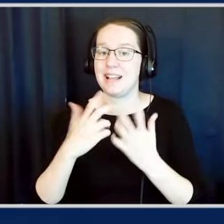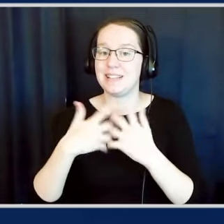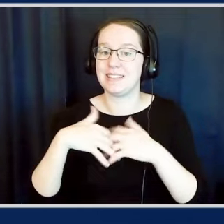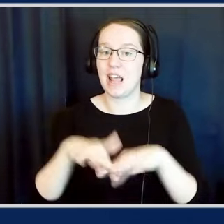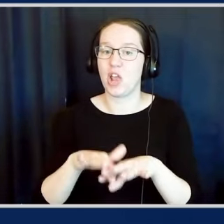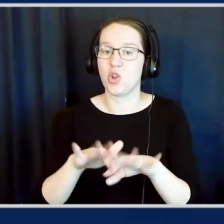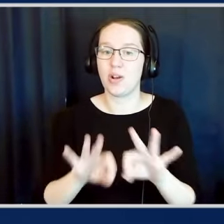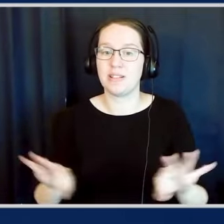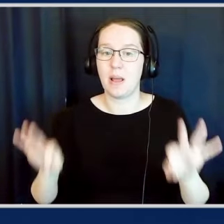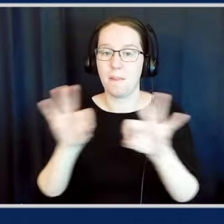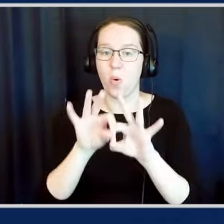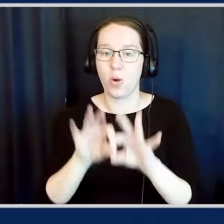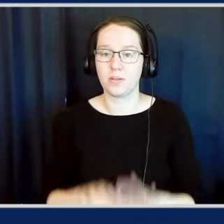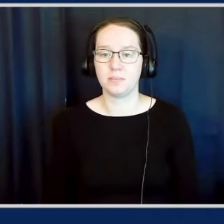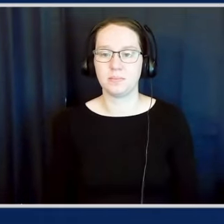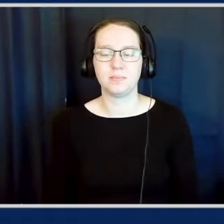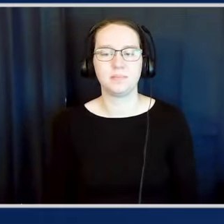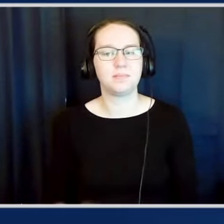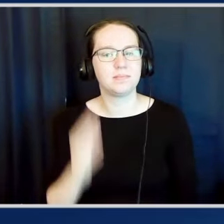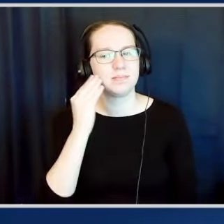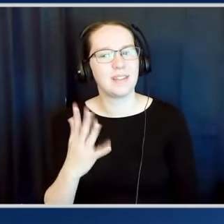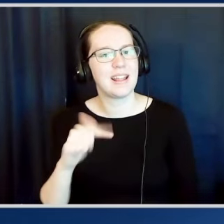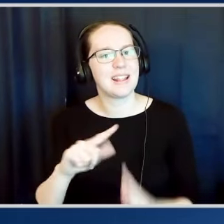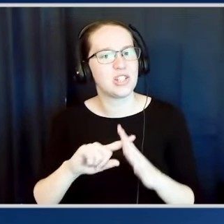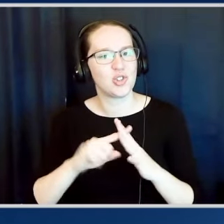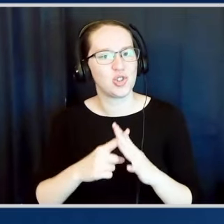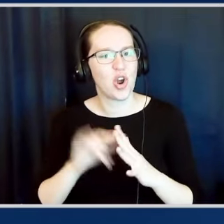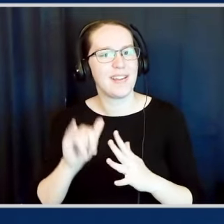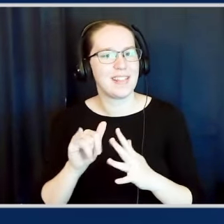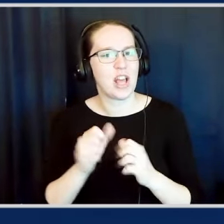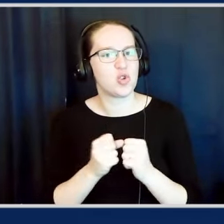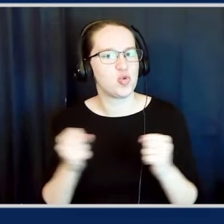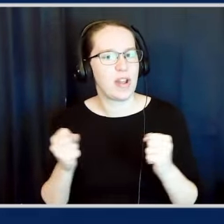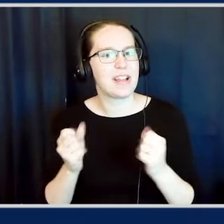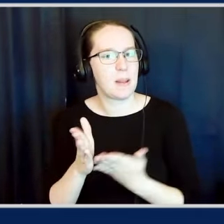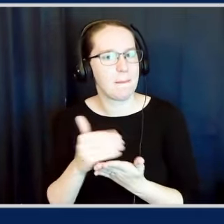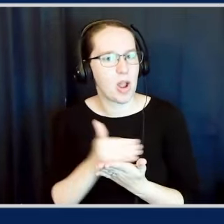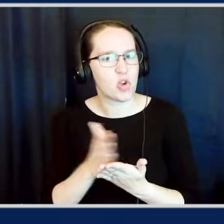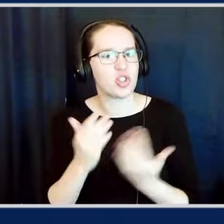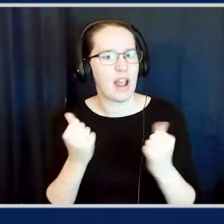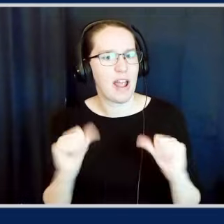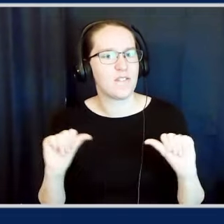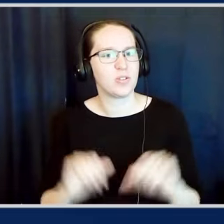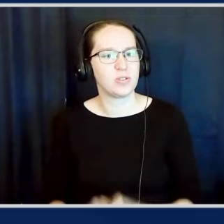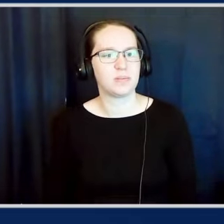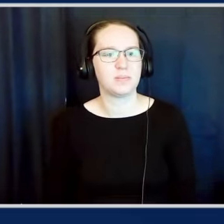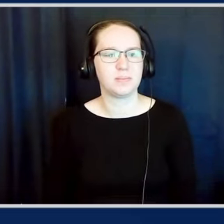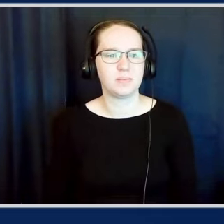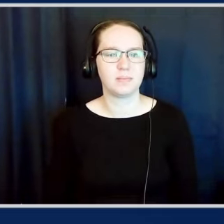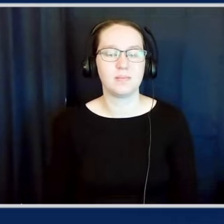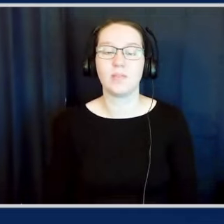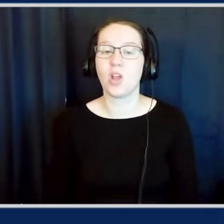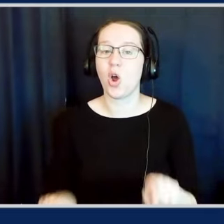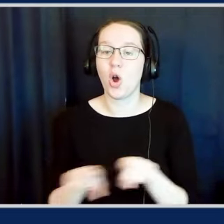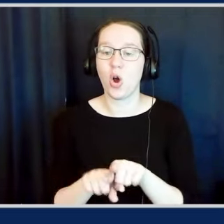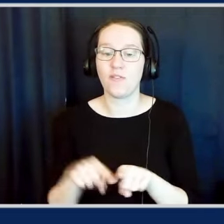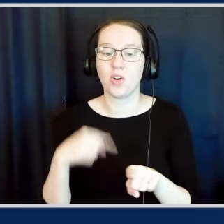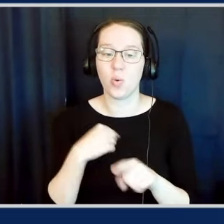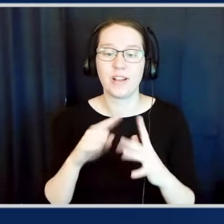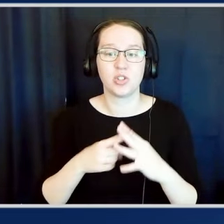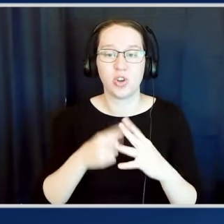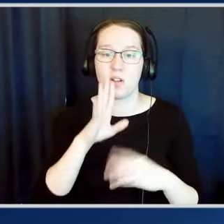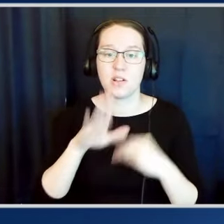And by the way, this is just the start of that transparency effort that's here. So in addition, we started here talking about